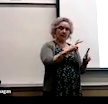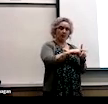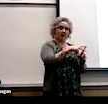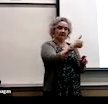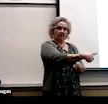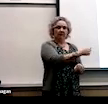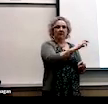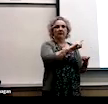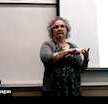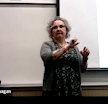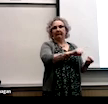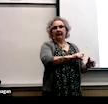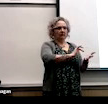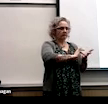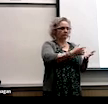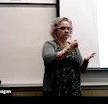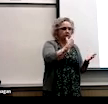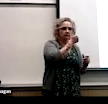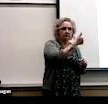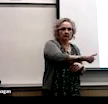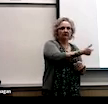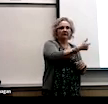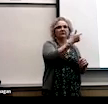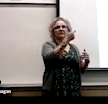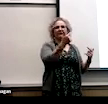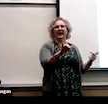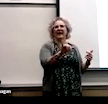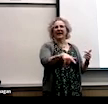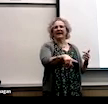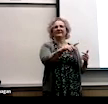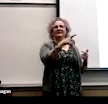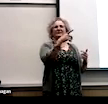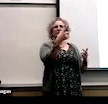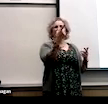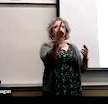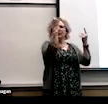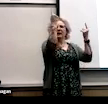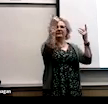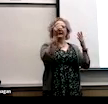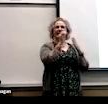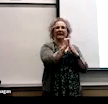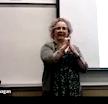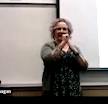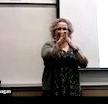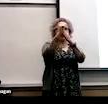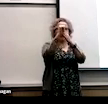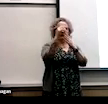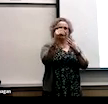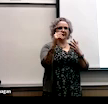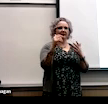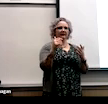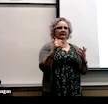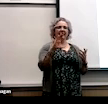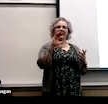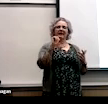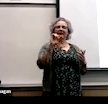smoother with a quarterback. Unfortunately, most programs don't have access to that individual who's able to take on that role.